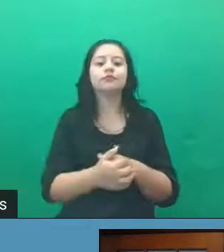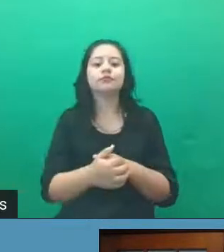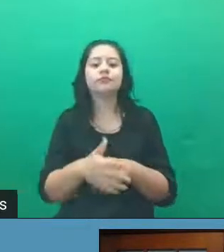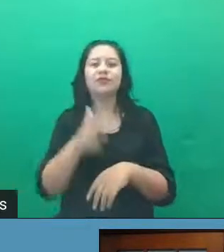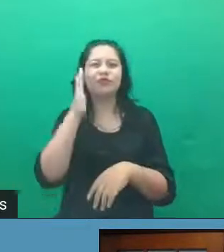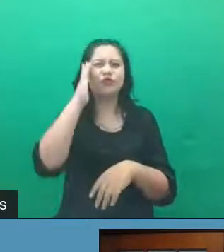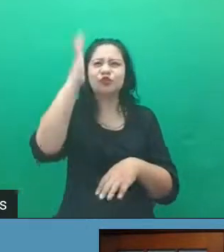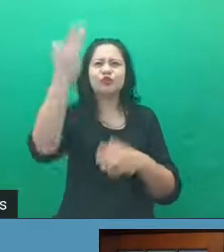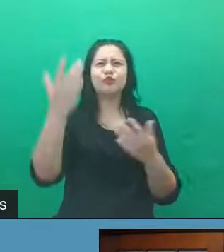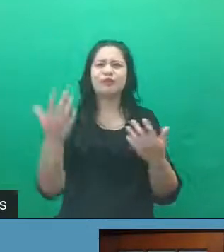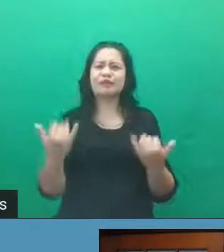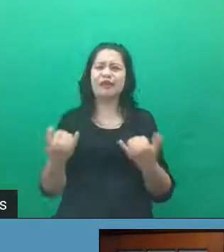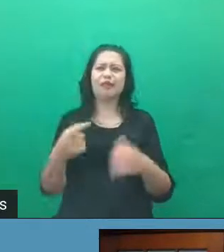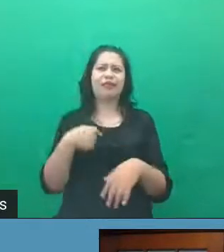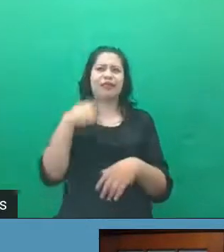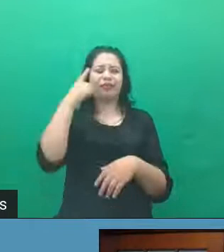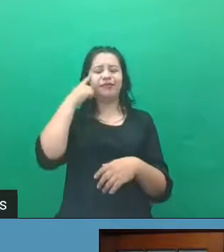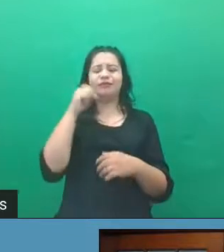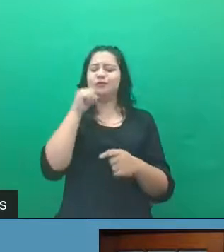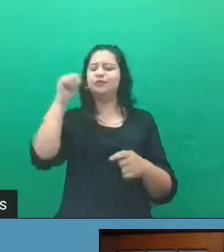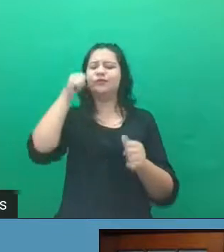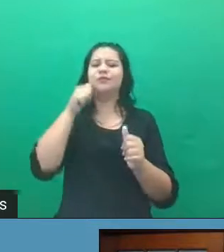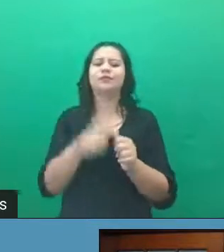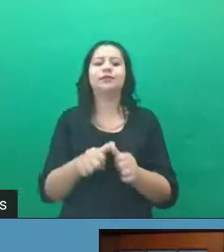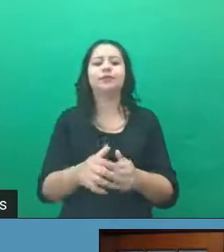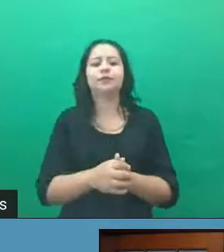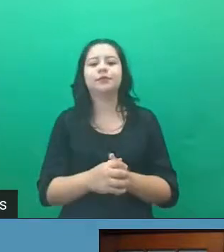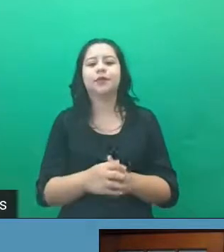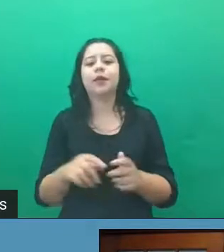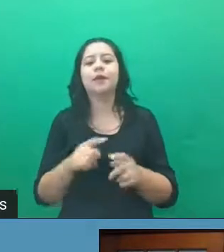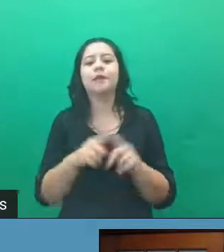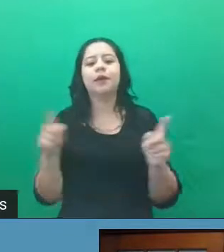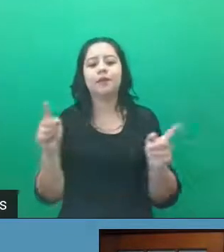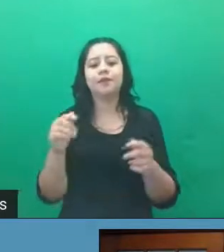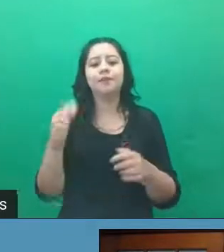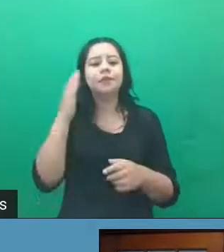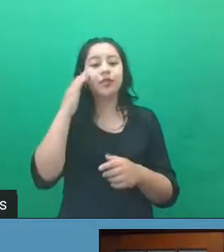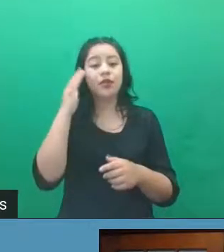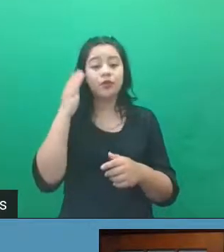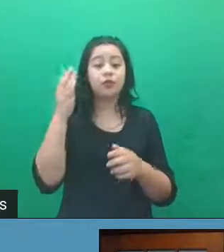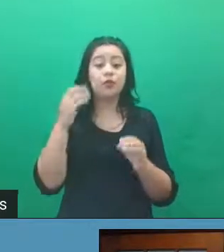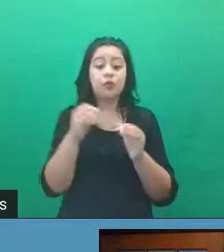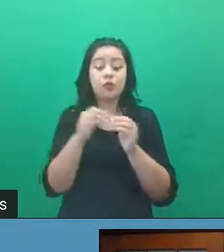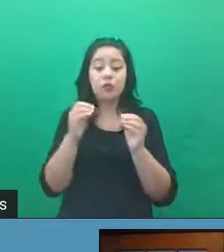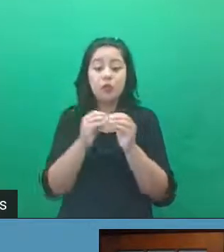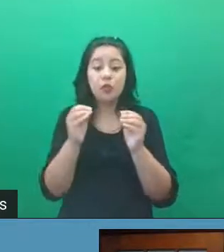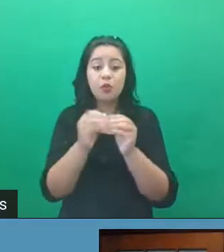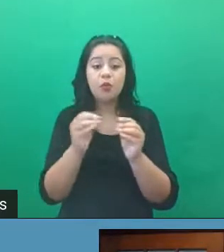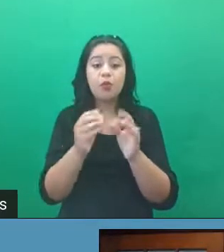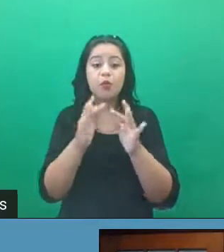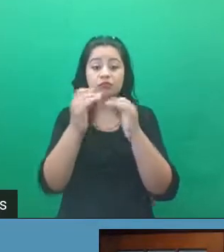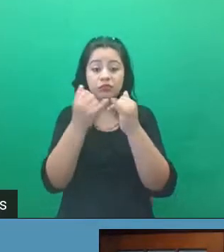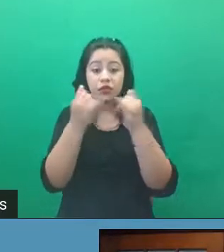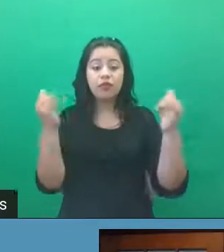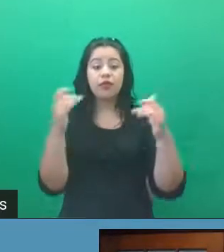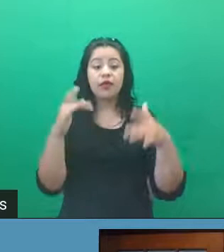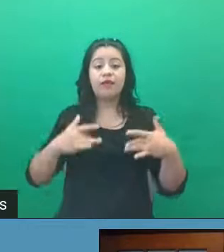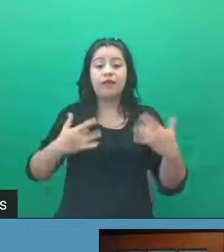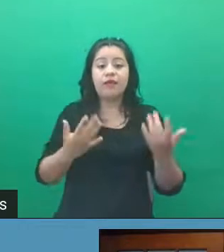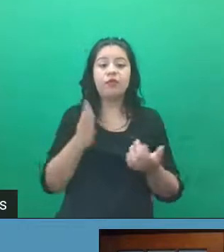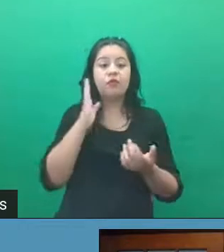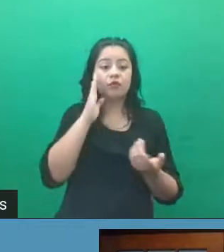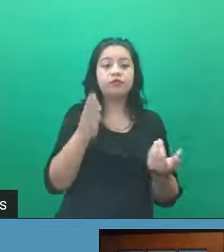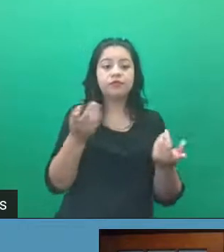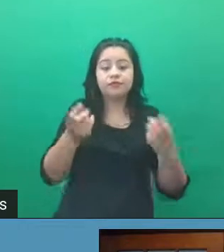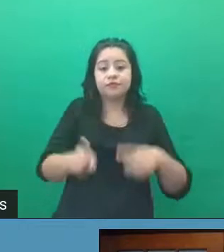is now, or something. But I'm understanding that hybrid events are going to become more and more important. We're getting used to the